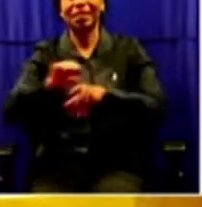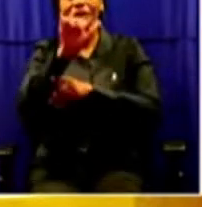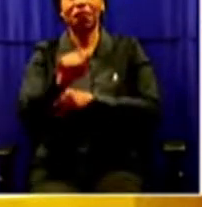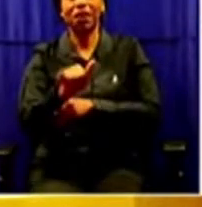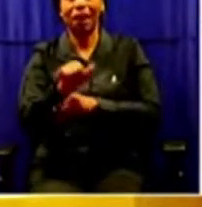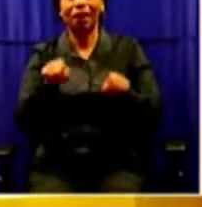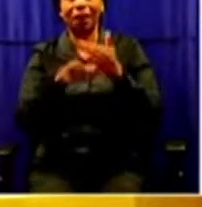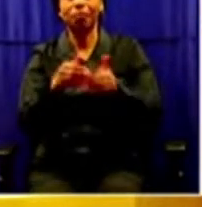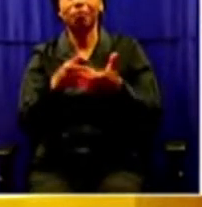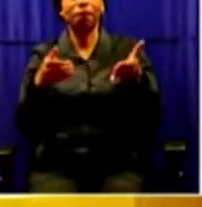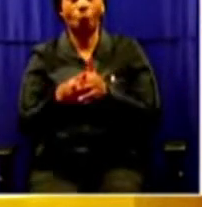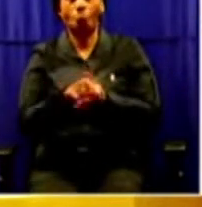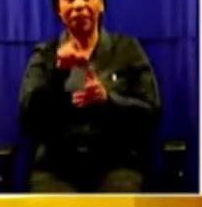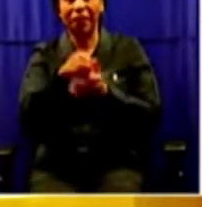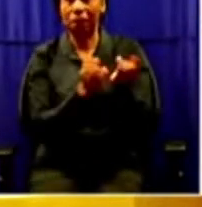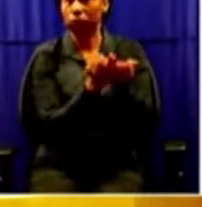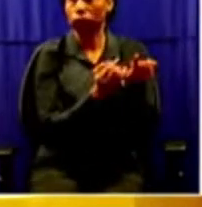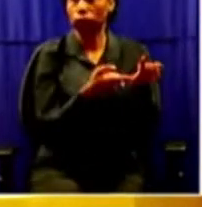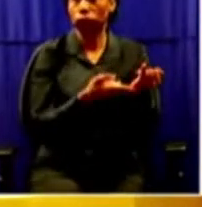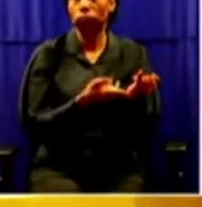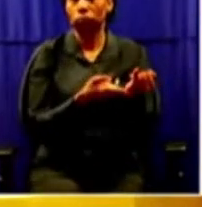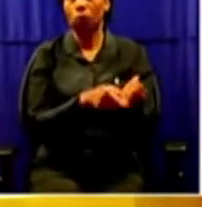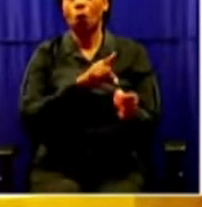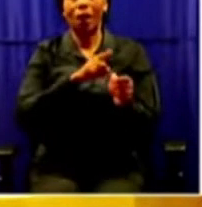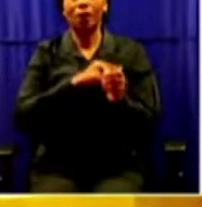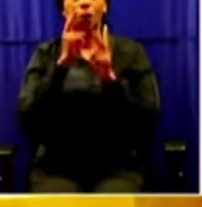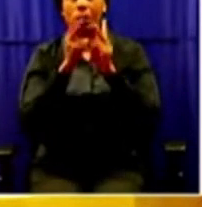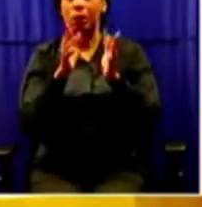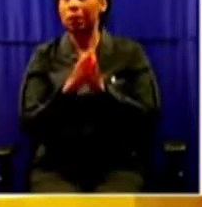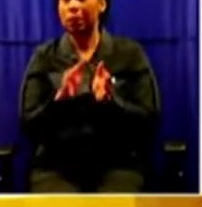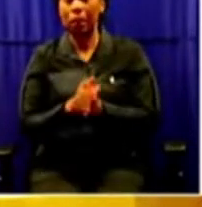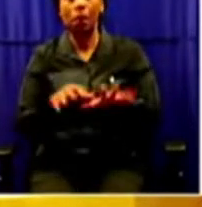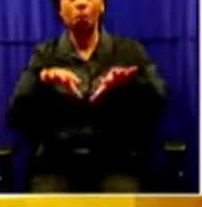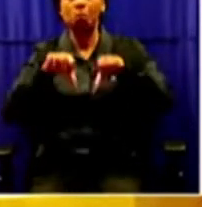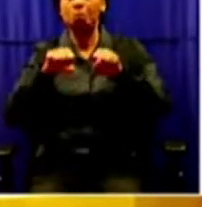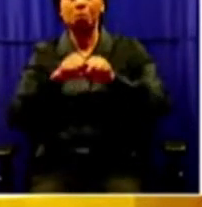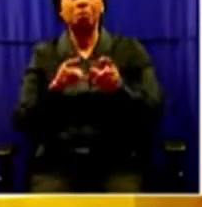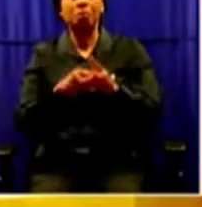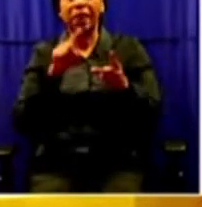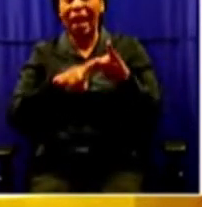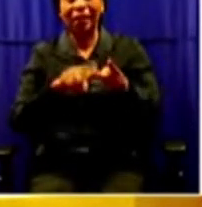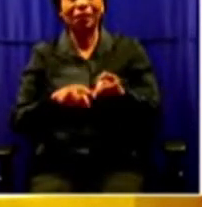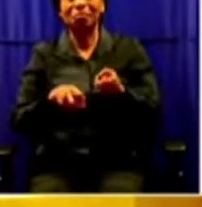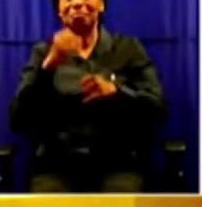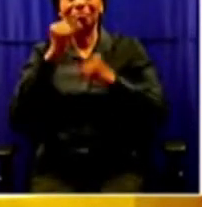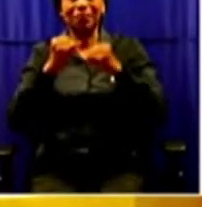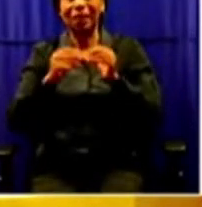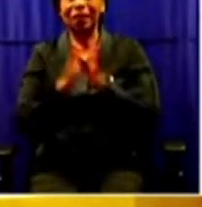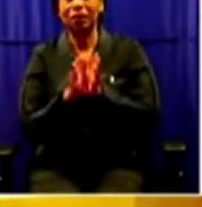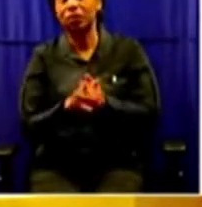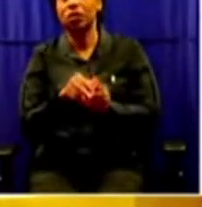competitive on every measure because of the relentless hold that the state has on water, electricity, roads, and